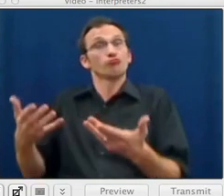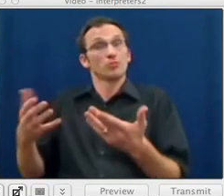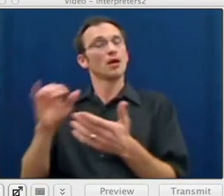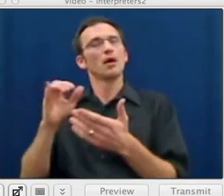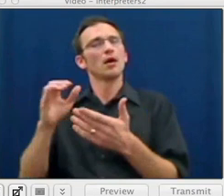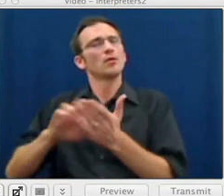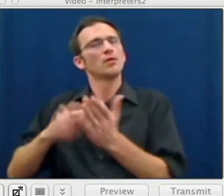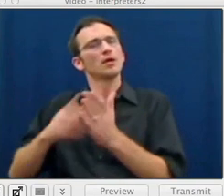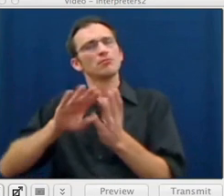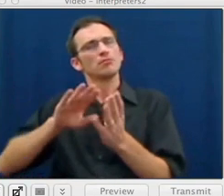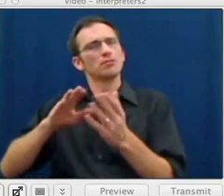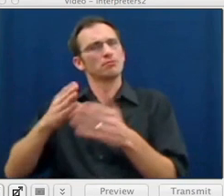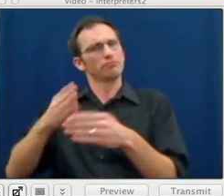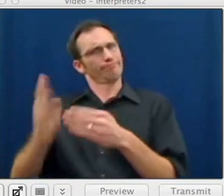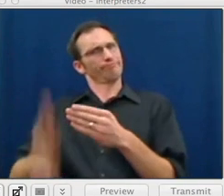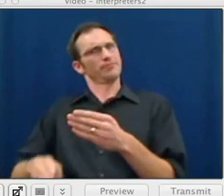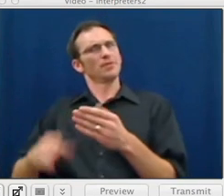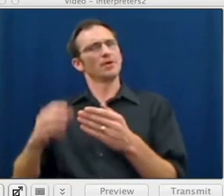process.